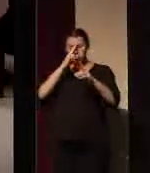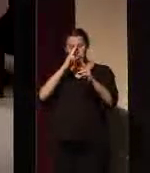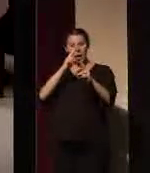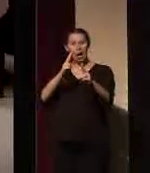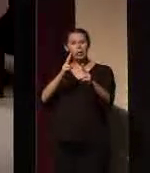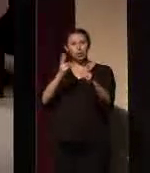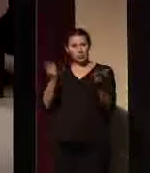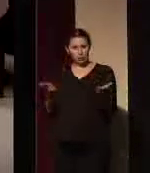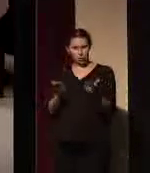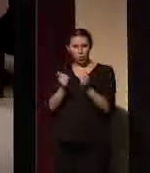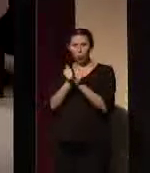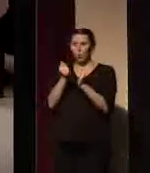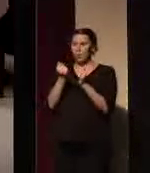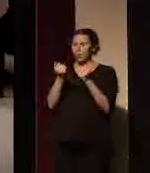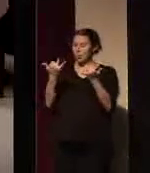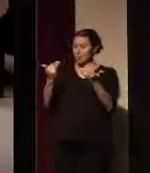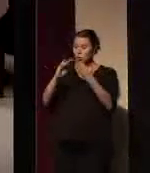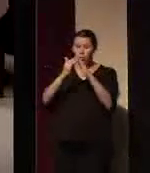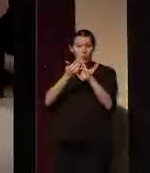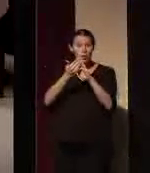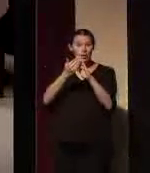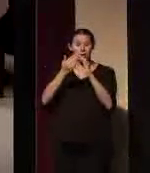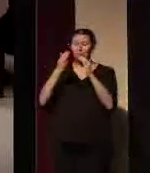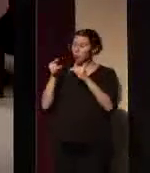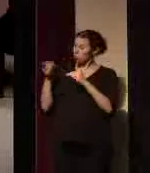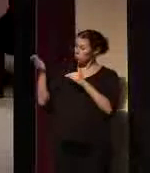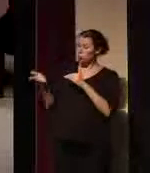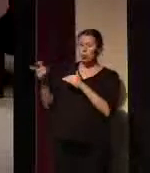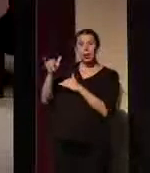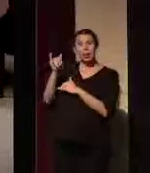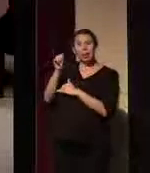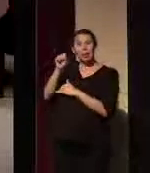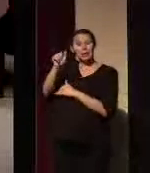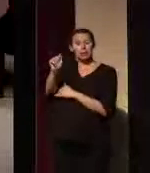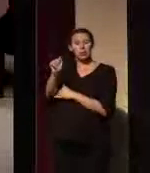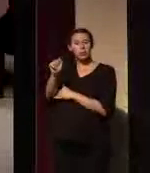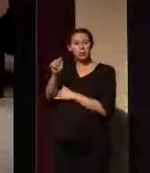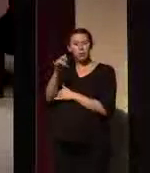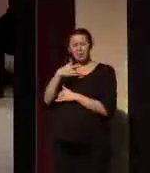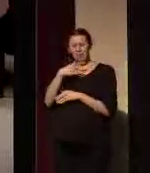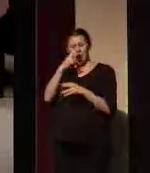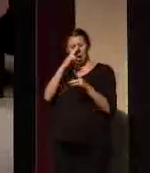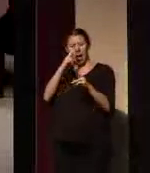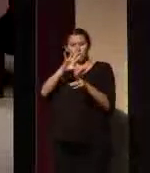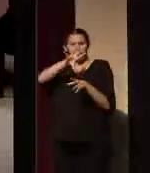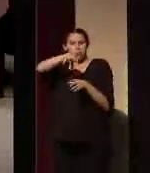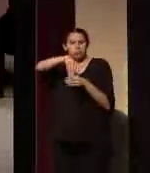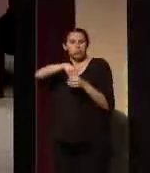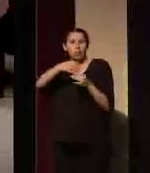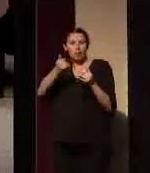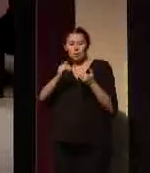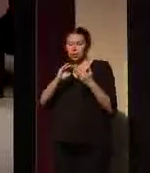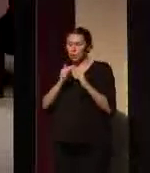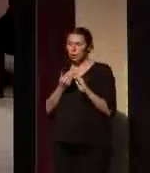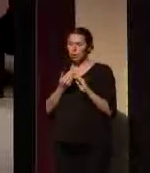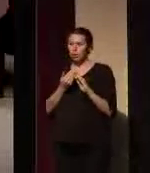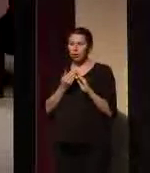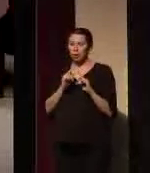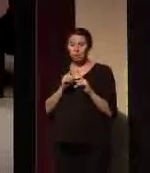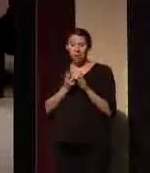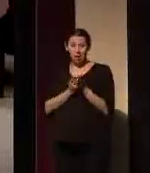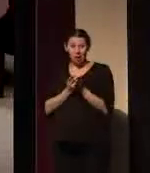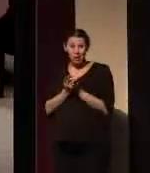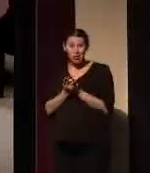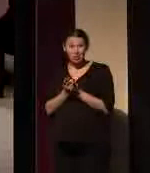you, Lisa. This is a wonderful opportunity for me just to be here, be part of this community. But to be honest,